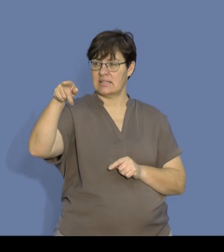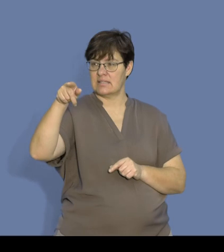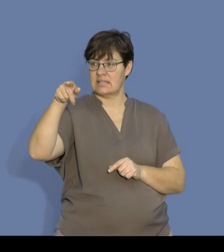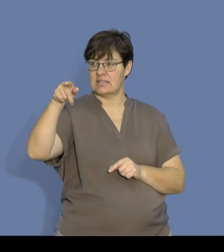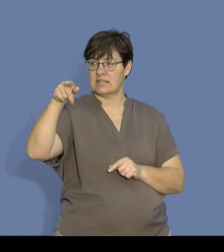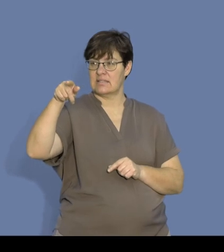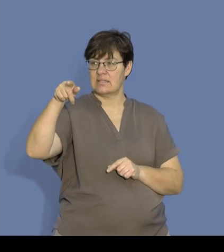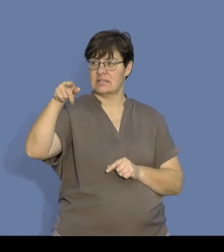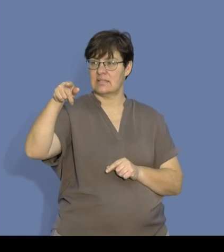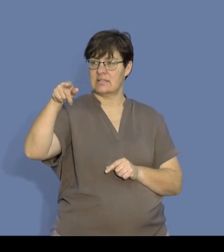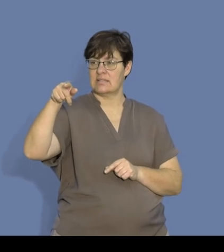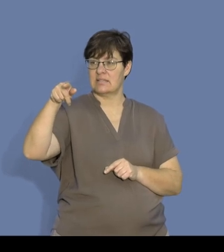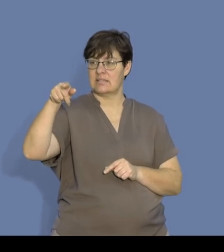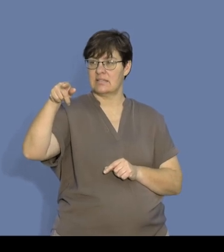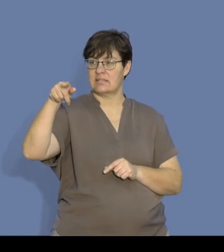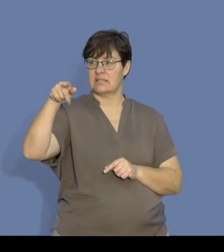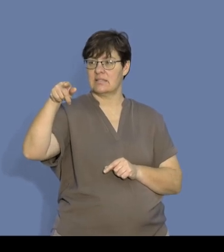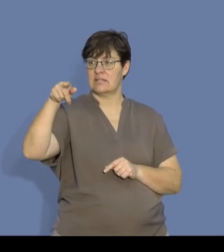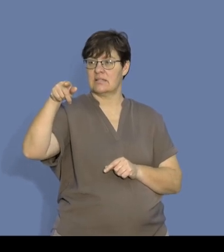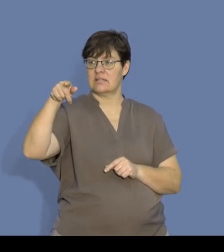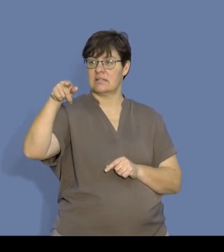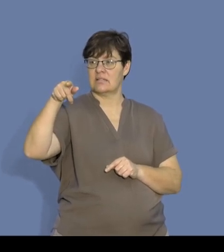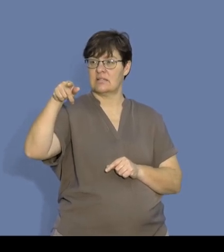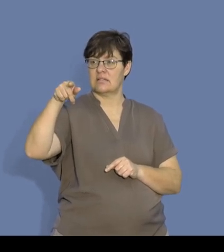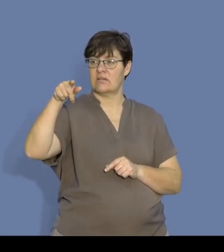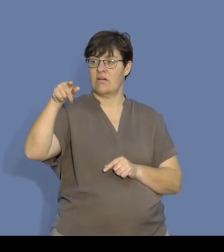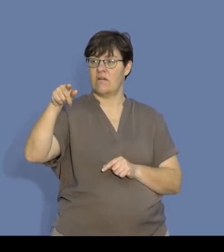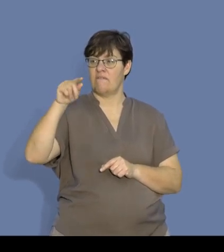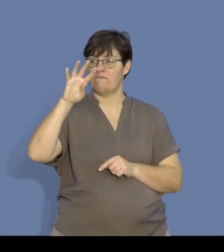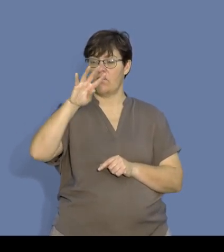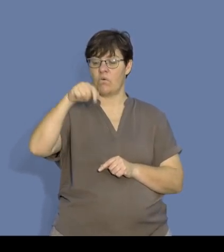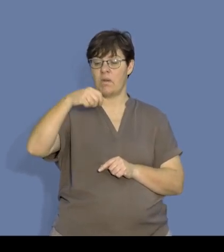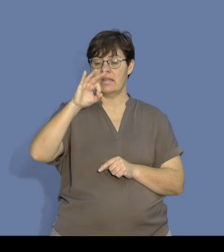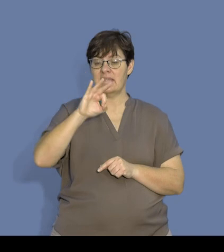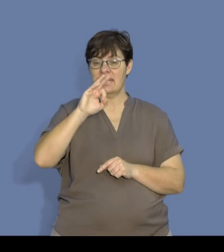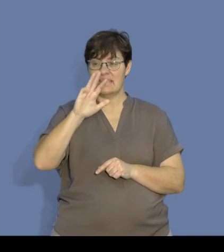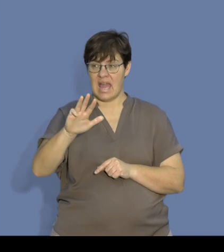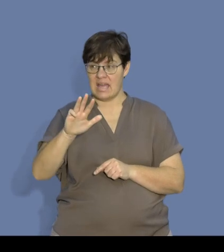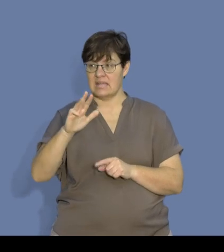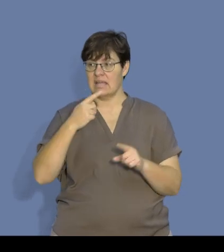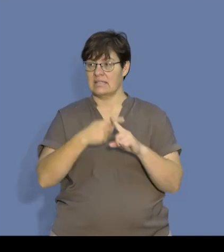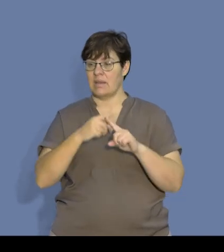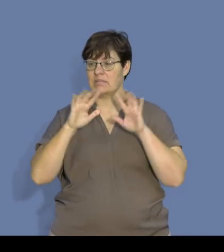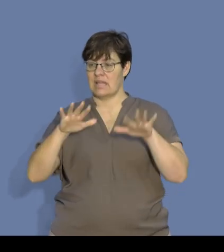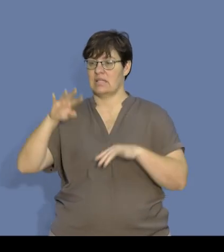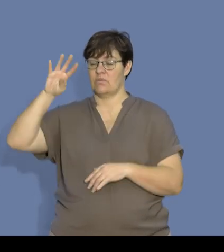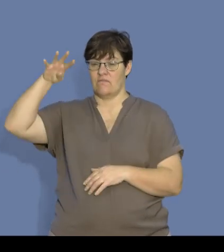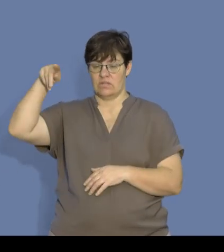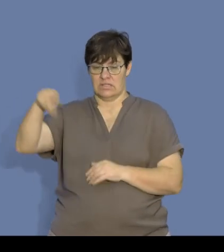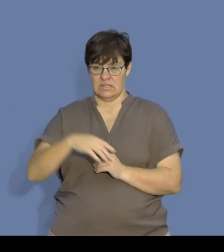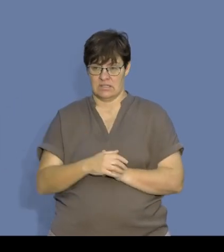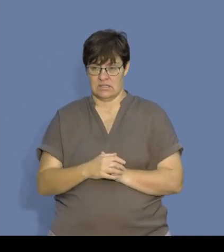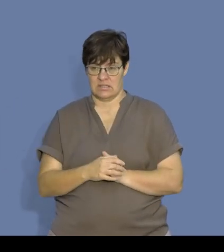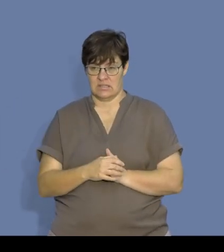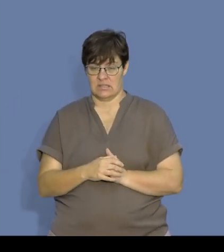has a frequency of 4,39 times 10 to the 14.